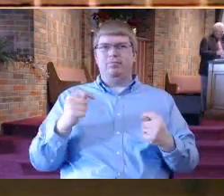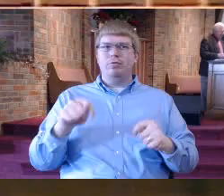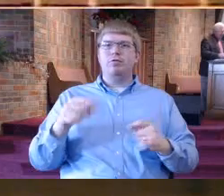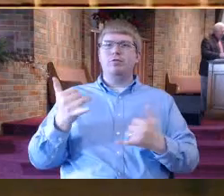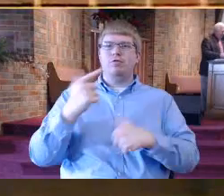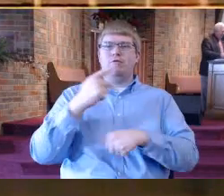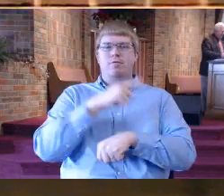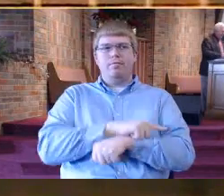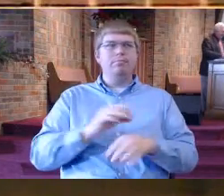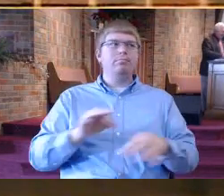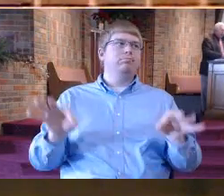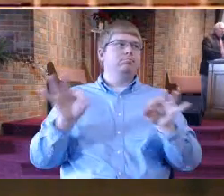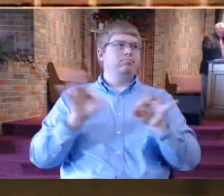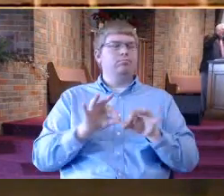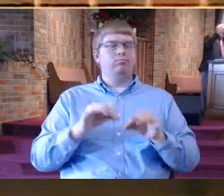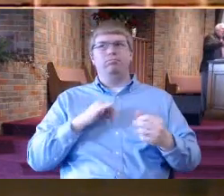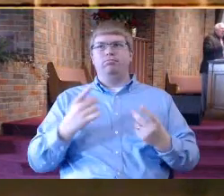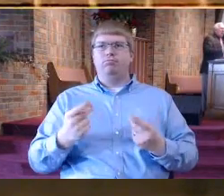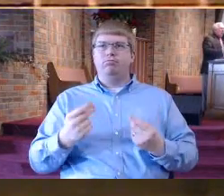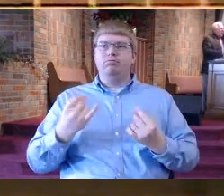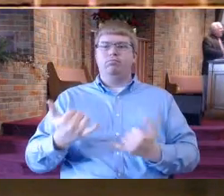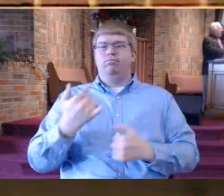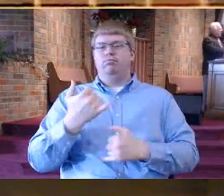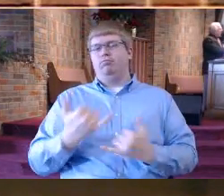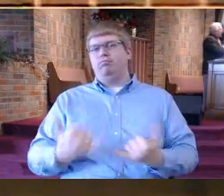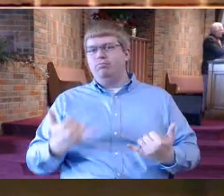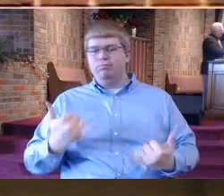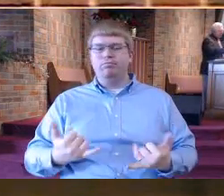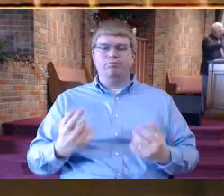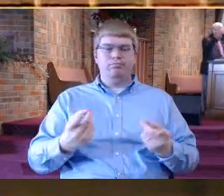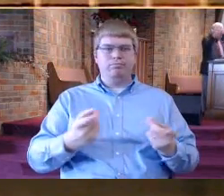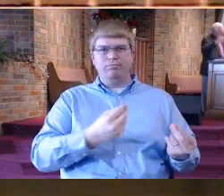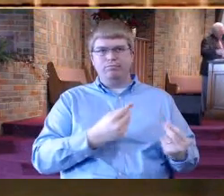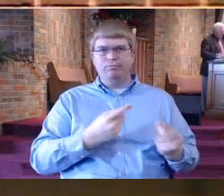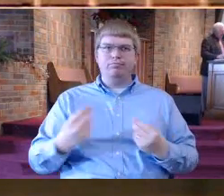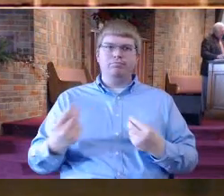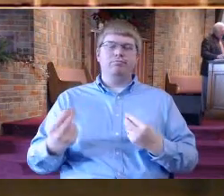our activities right now, what it takes for us to do